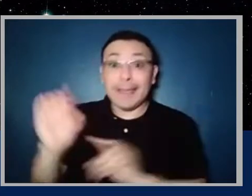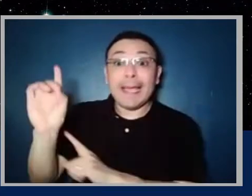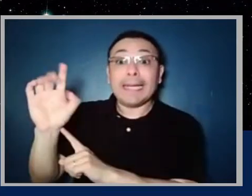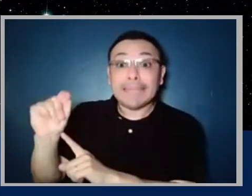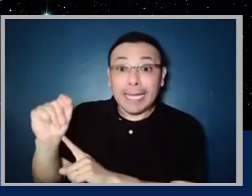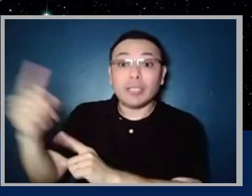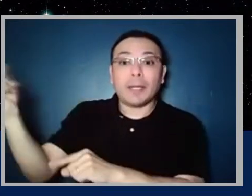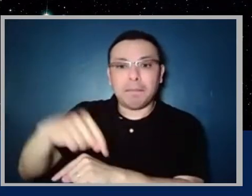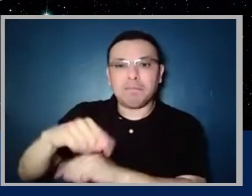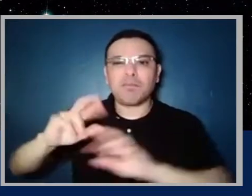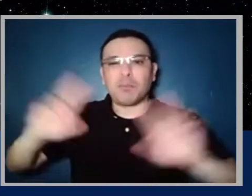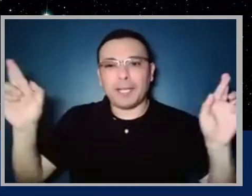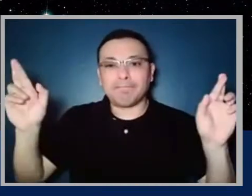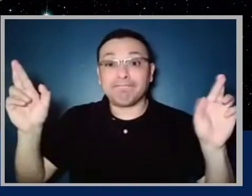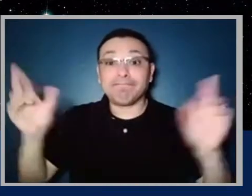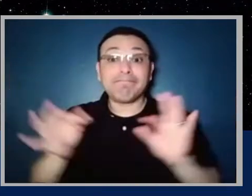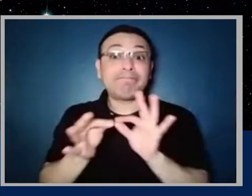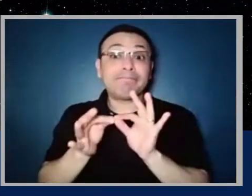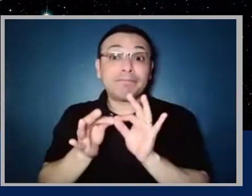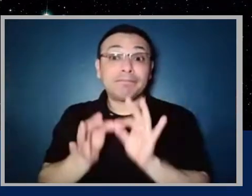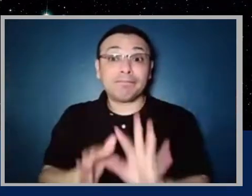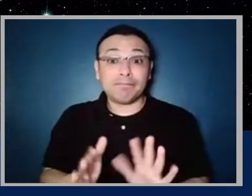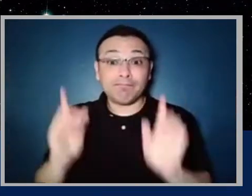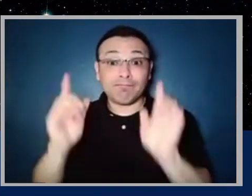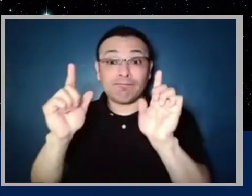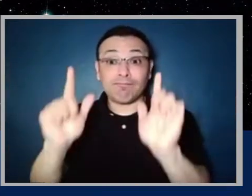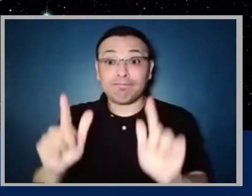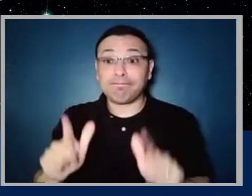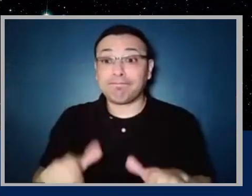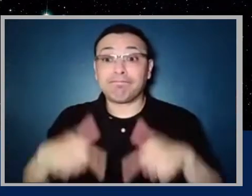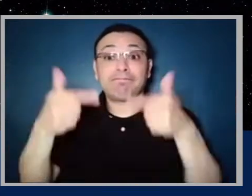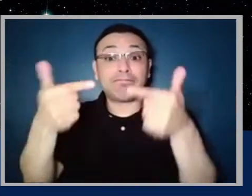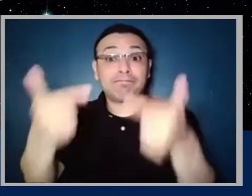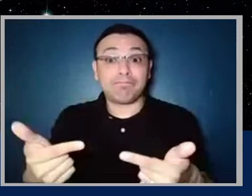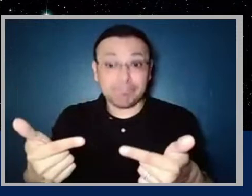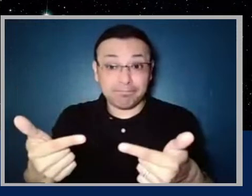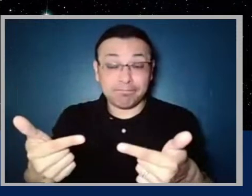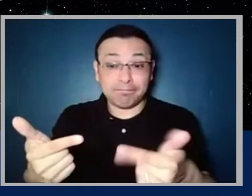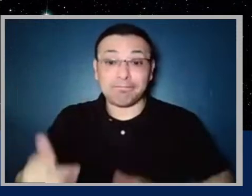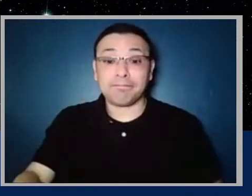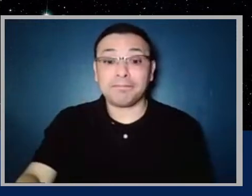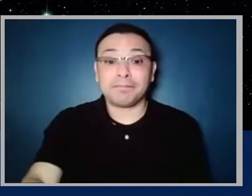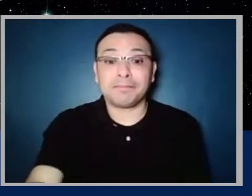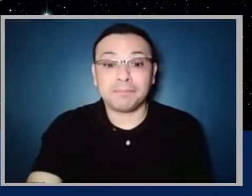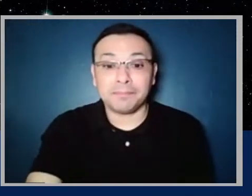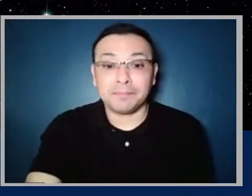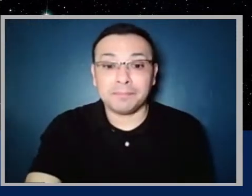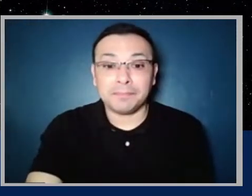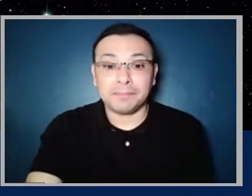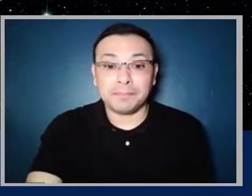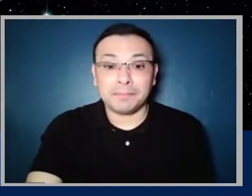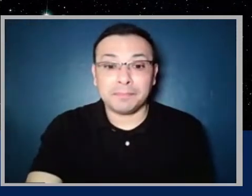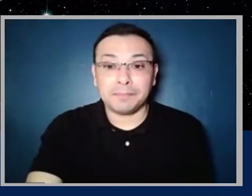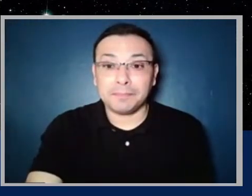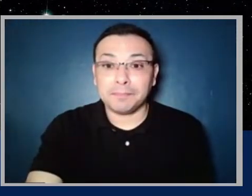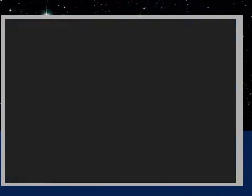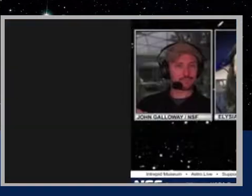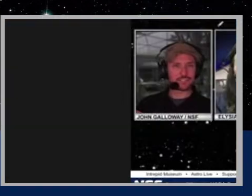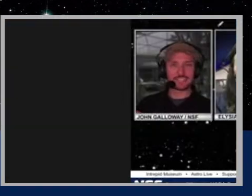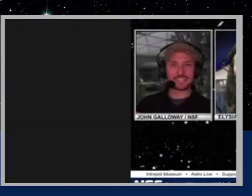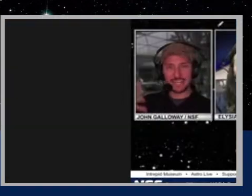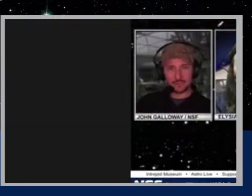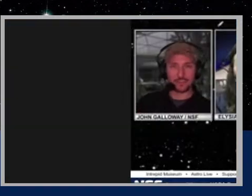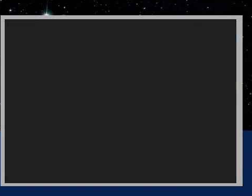come. Gotcha. So that's sort of like a commercial crew support sort of thing. Lily, is Artemis the same? Is it still, what would you